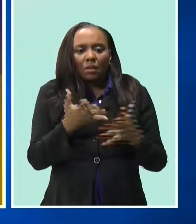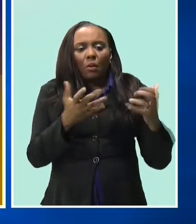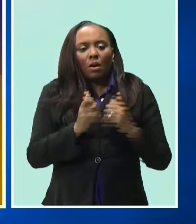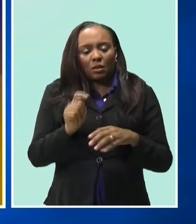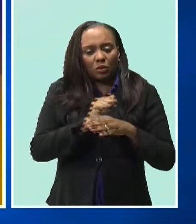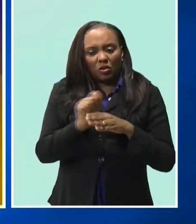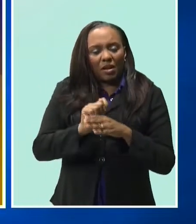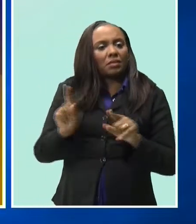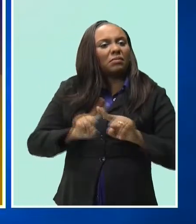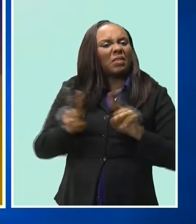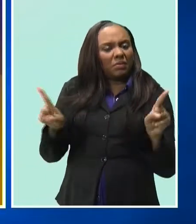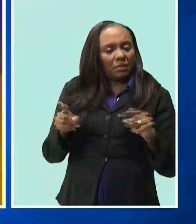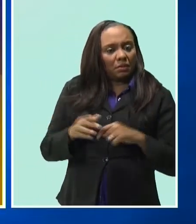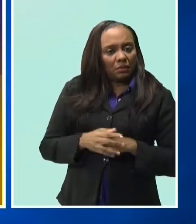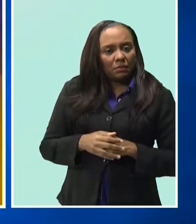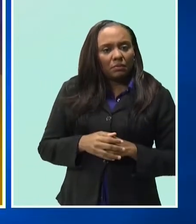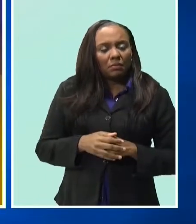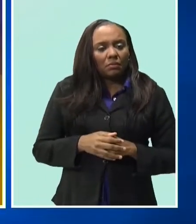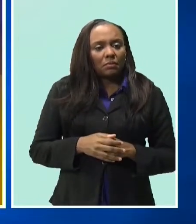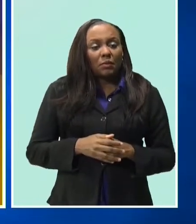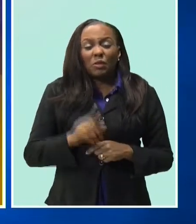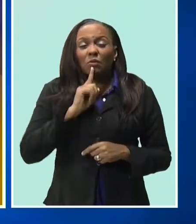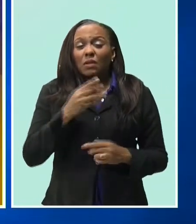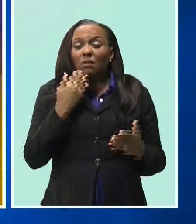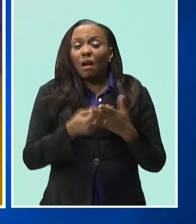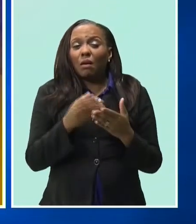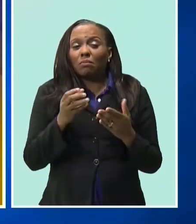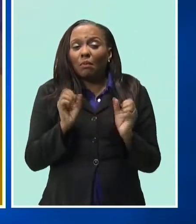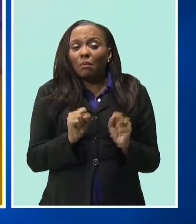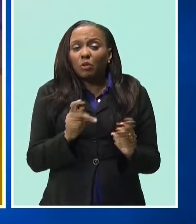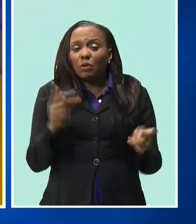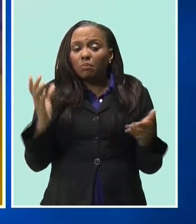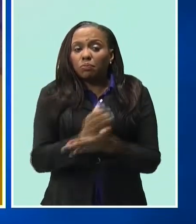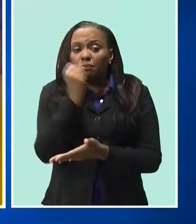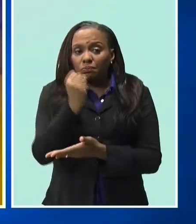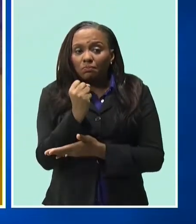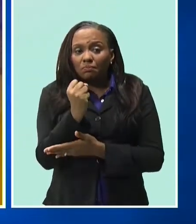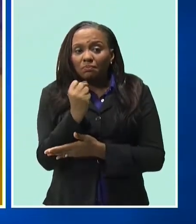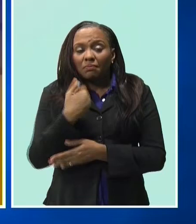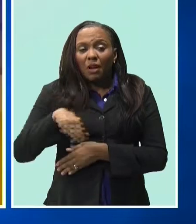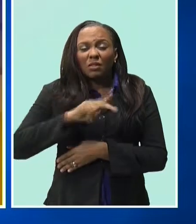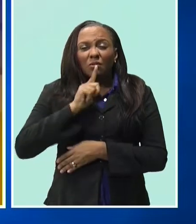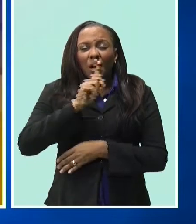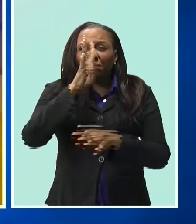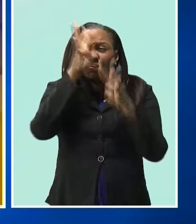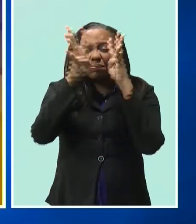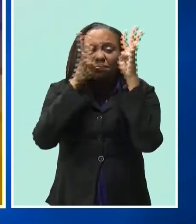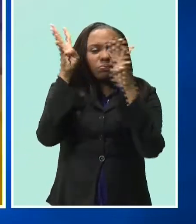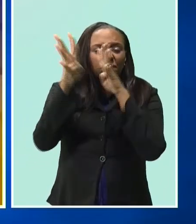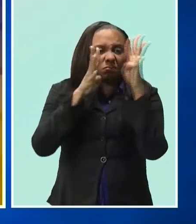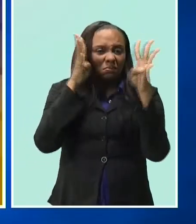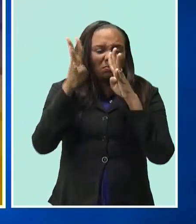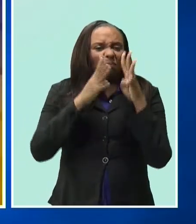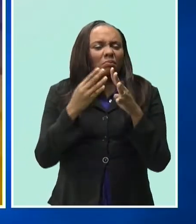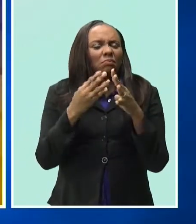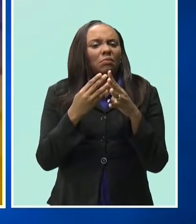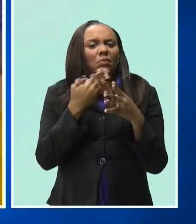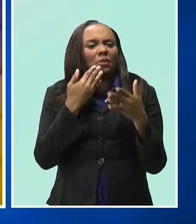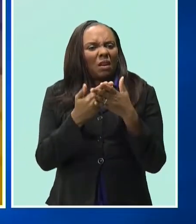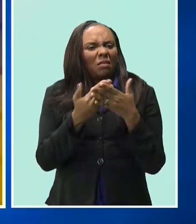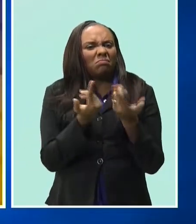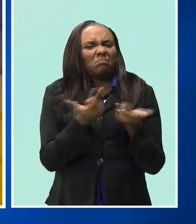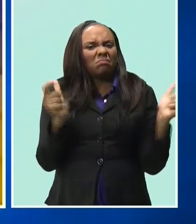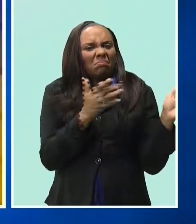I believe that this is more than ever an opportunity for us to create a kind of Marshall Plan, for example, that